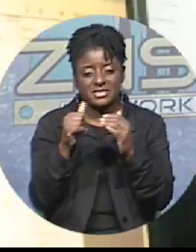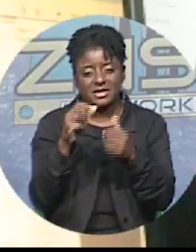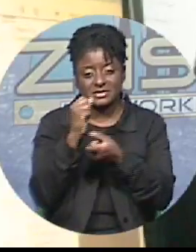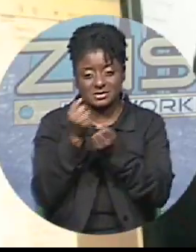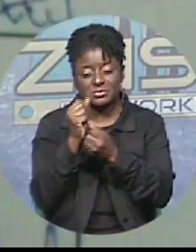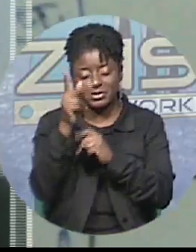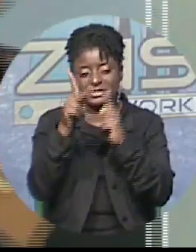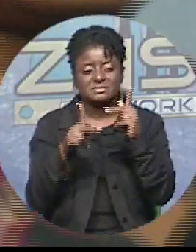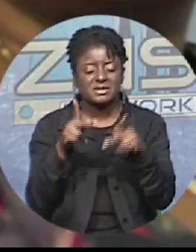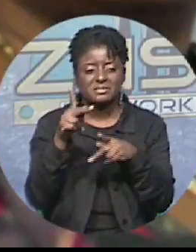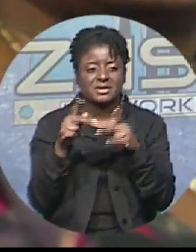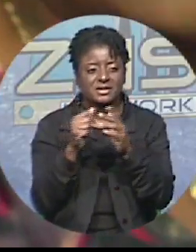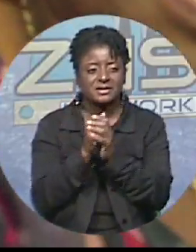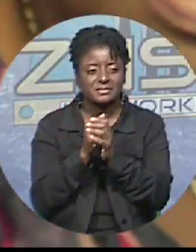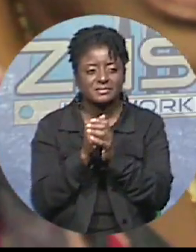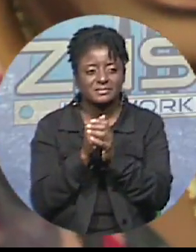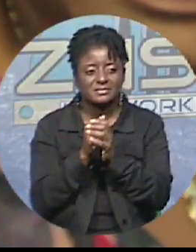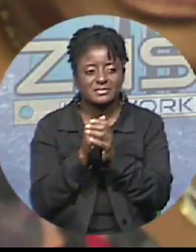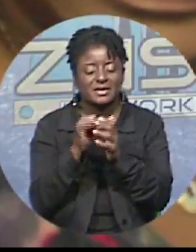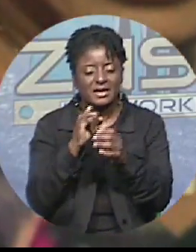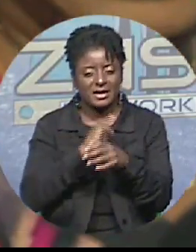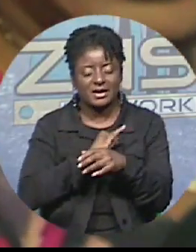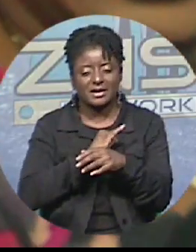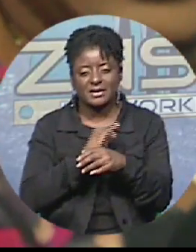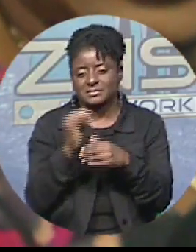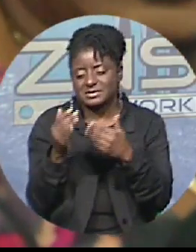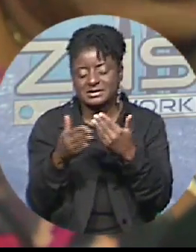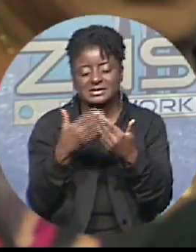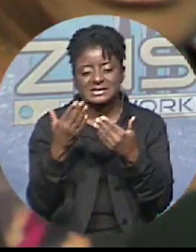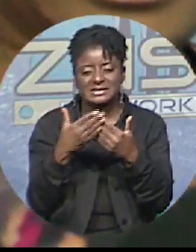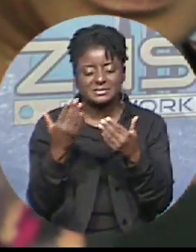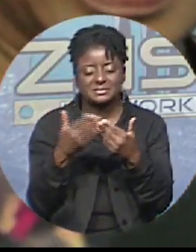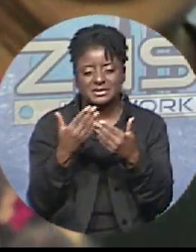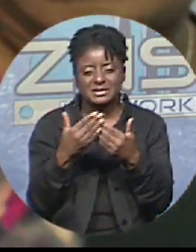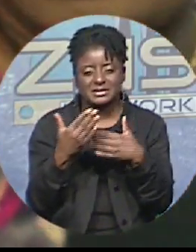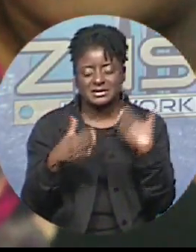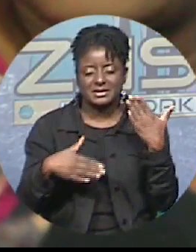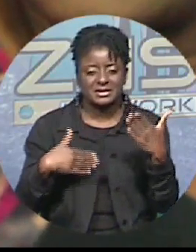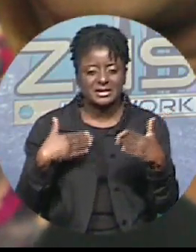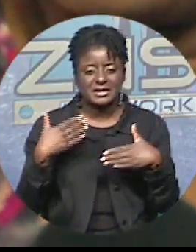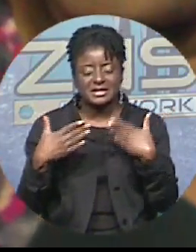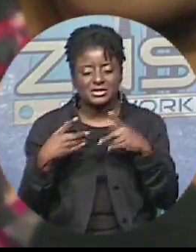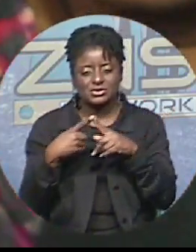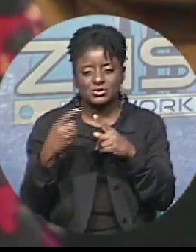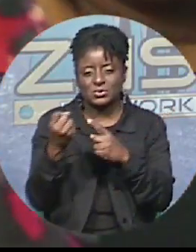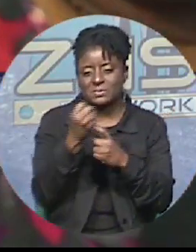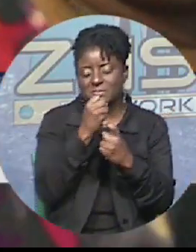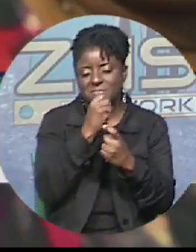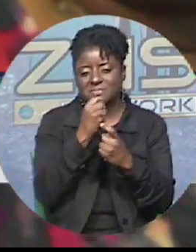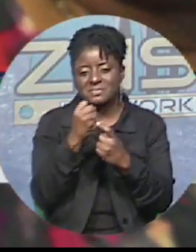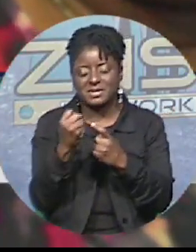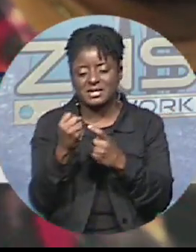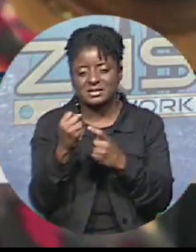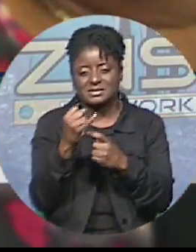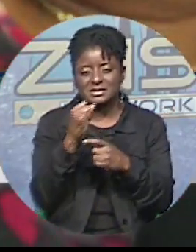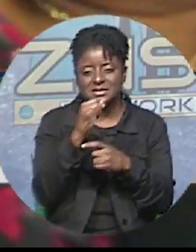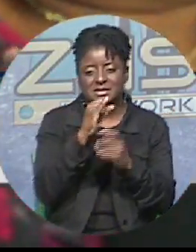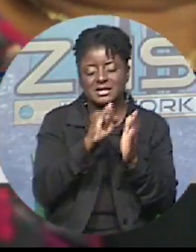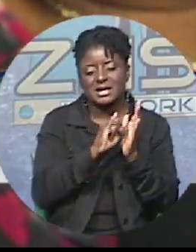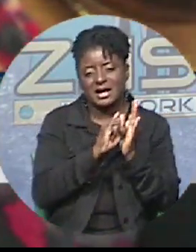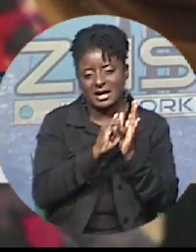out. I am simply elated to be beating icons in sports like Charles